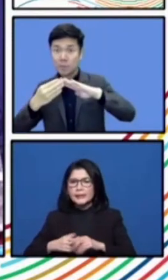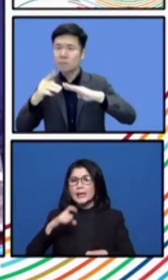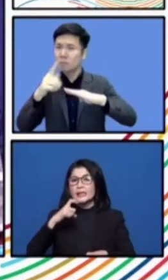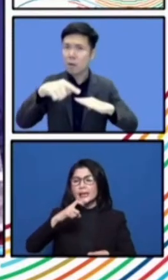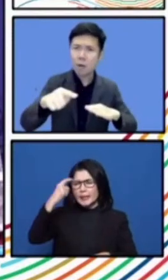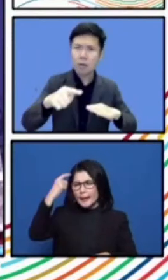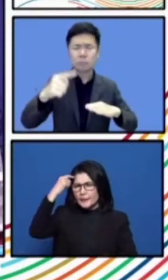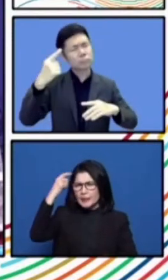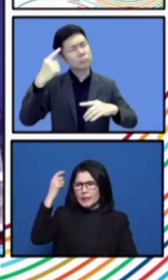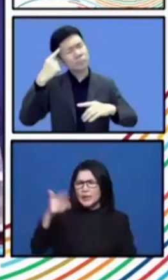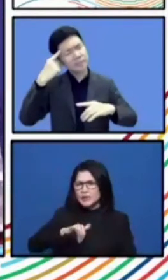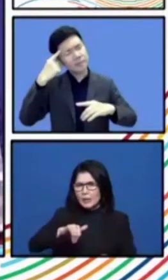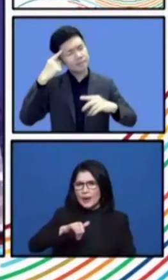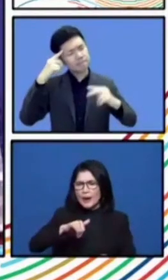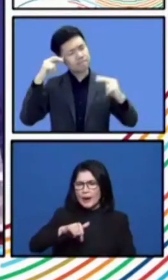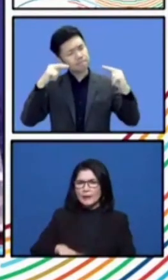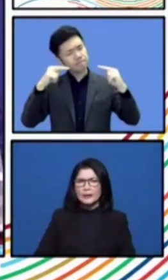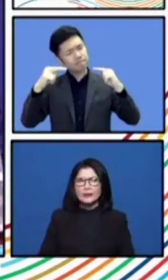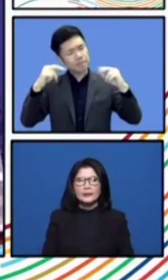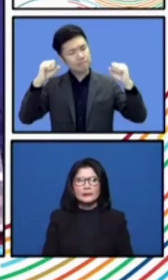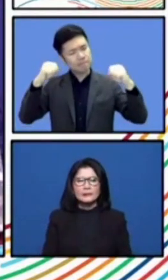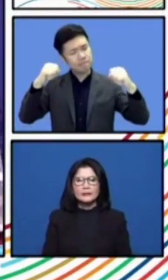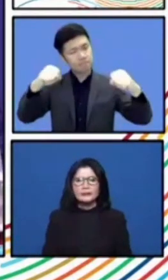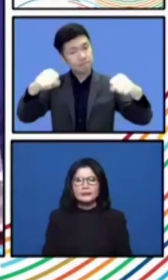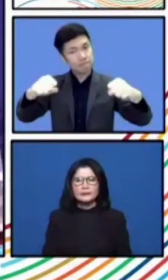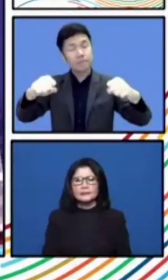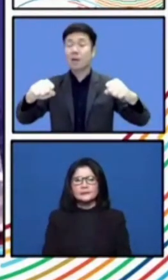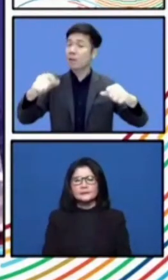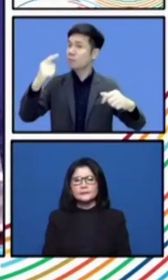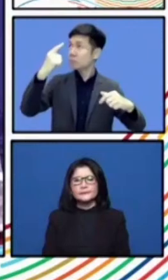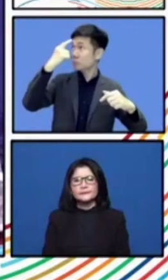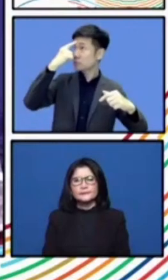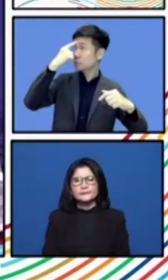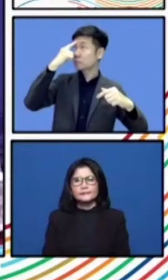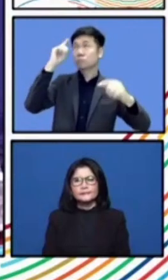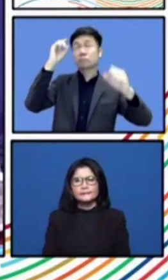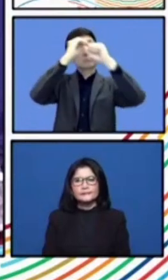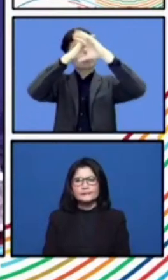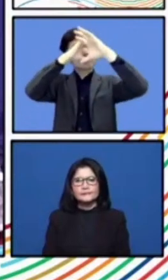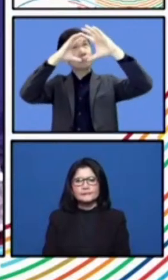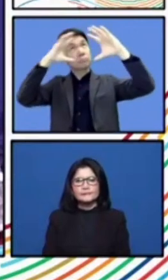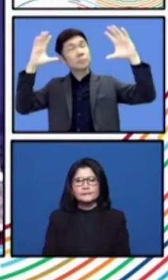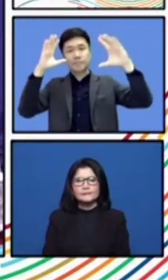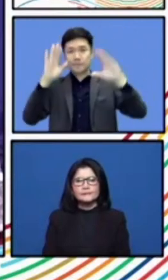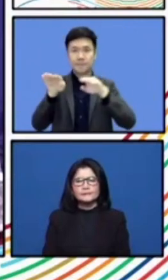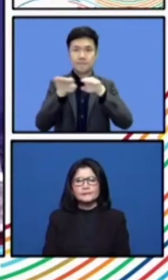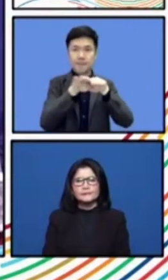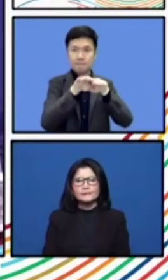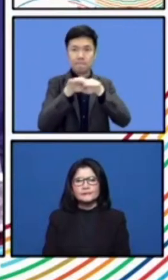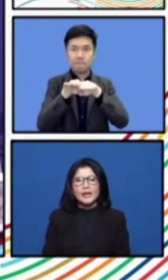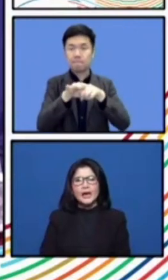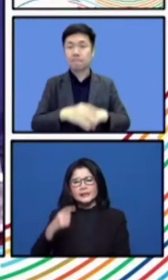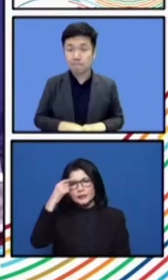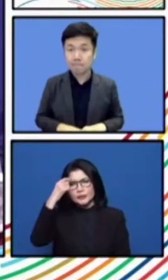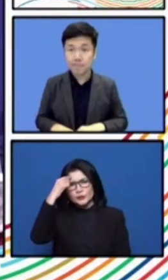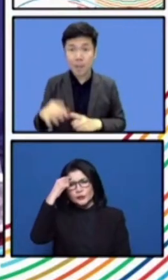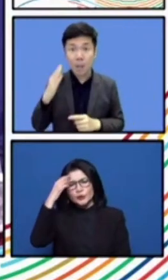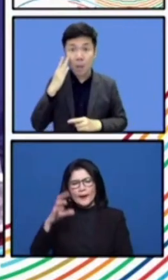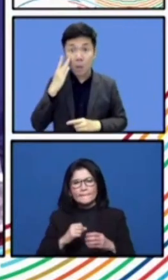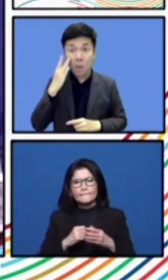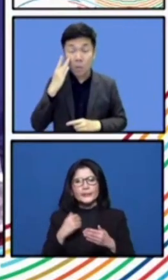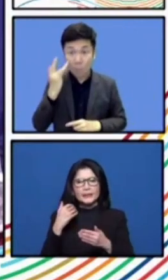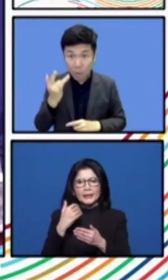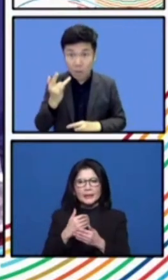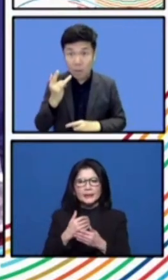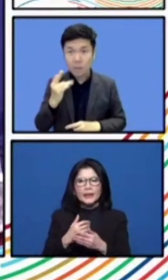kind of approach to the topic that is at hand because we must always believe in